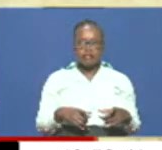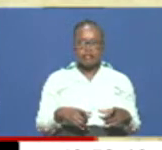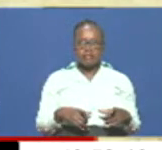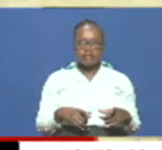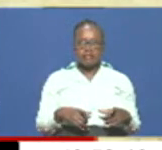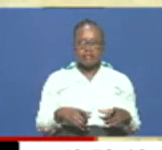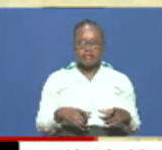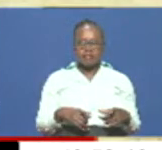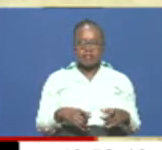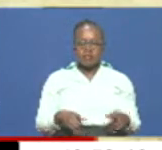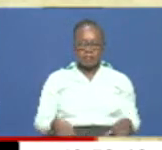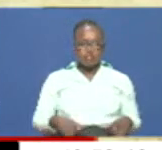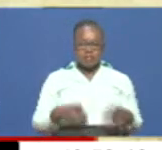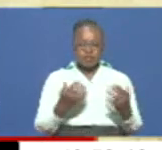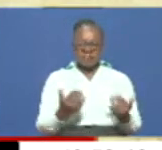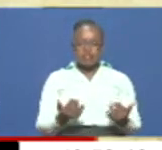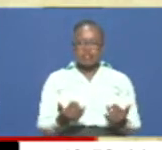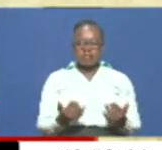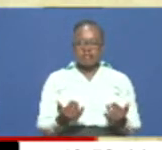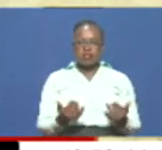of nowadays, everybody